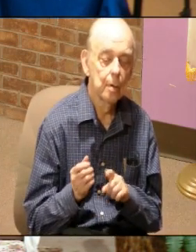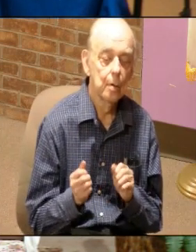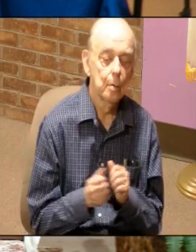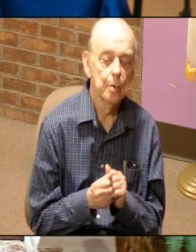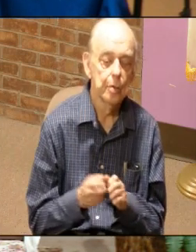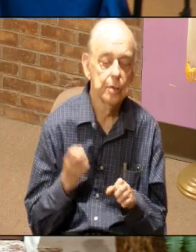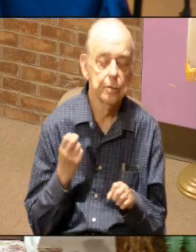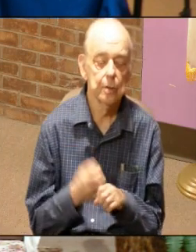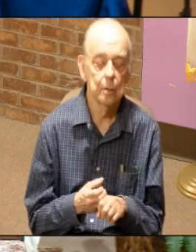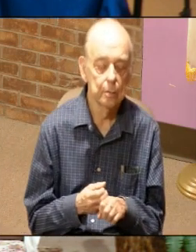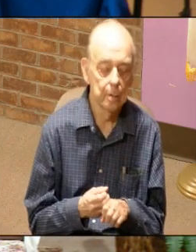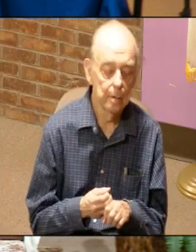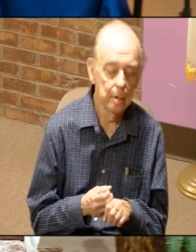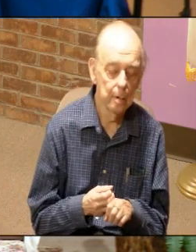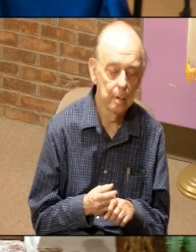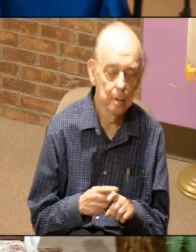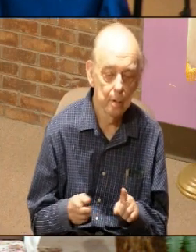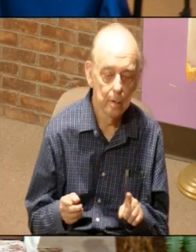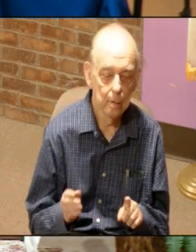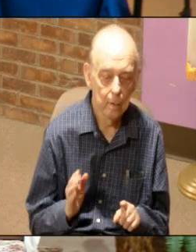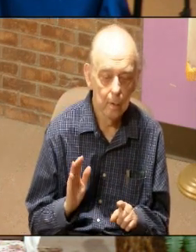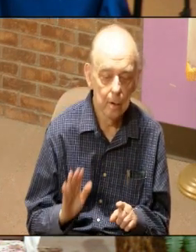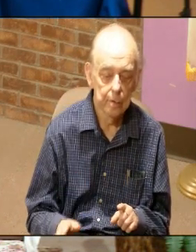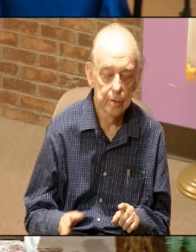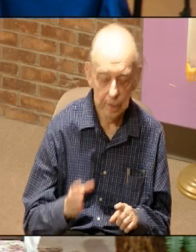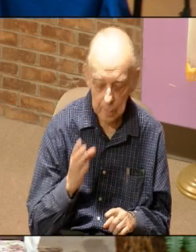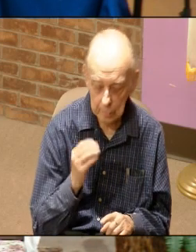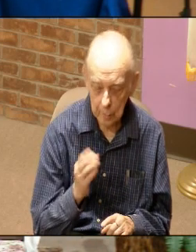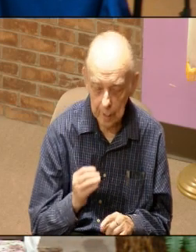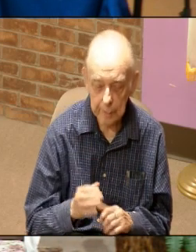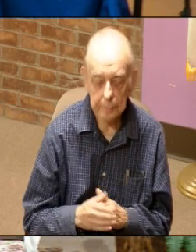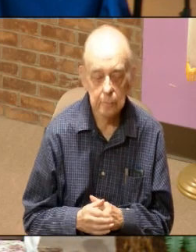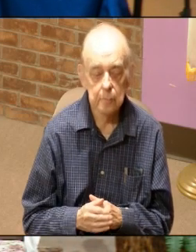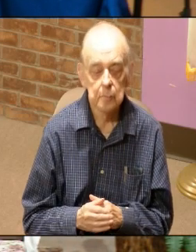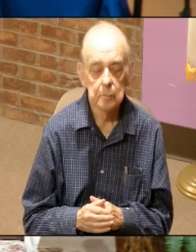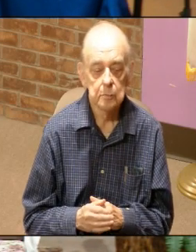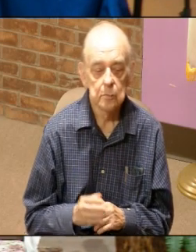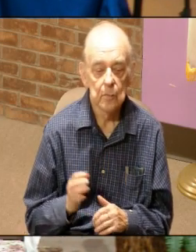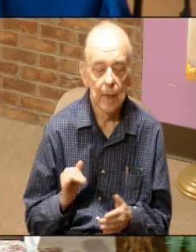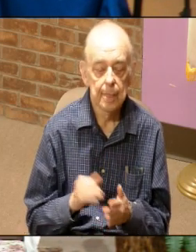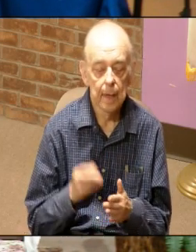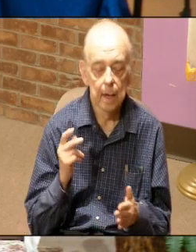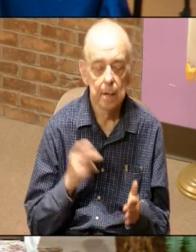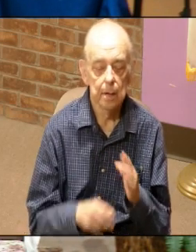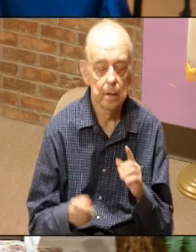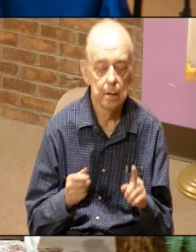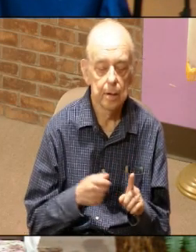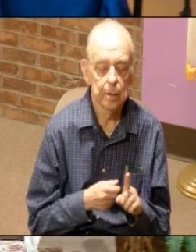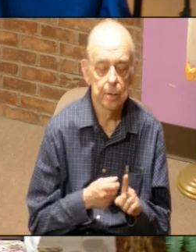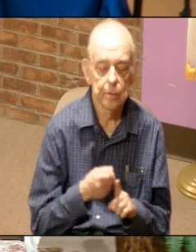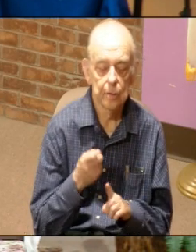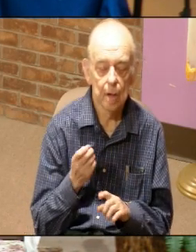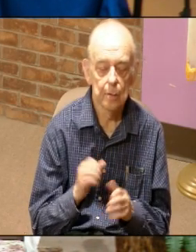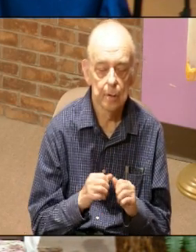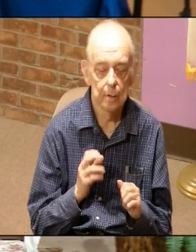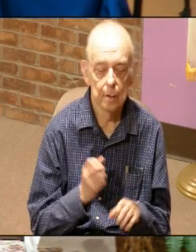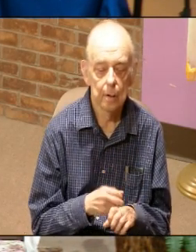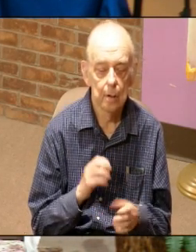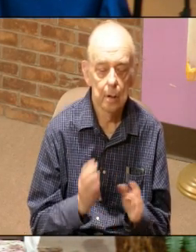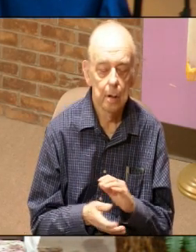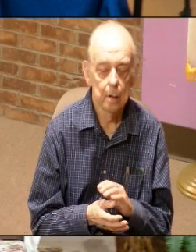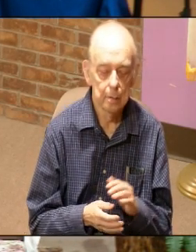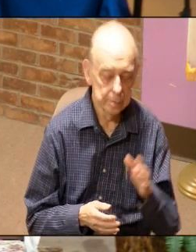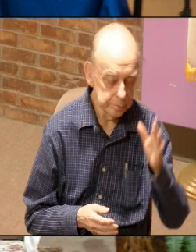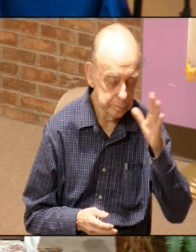the stone. But this little boy that killed the giant with the stone became